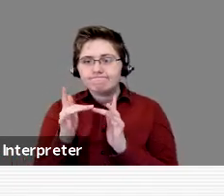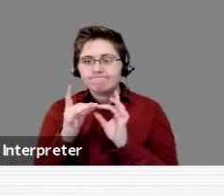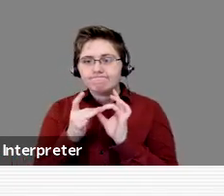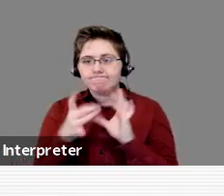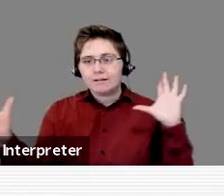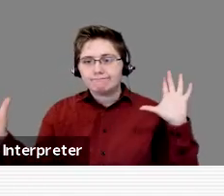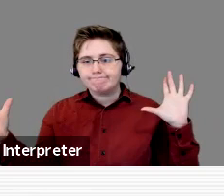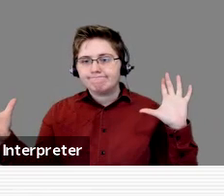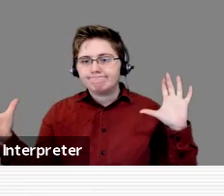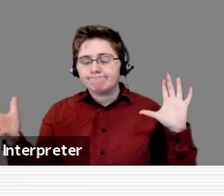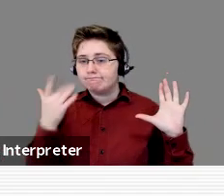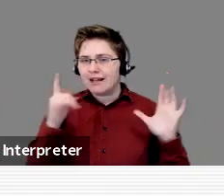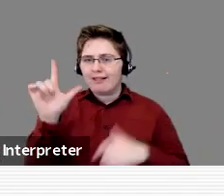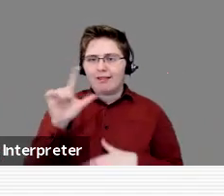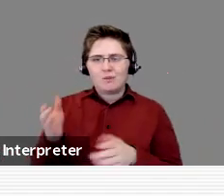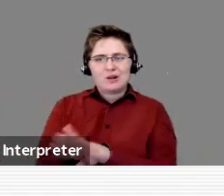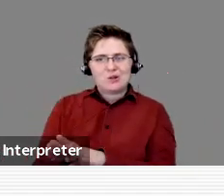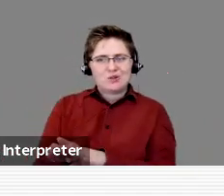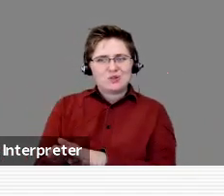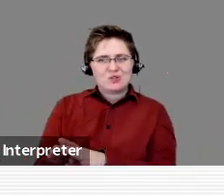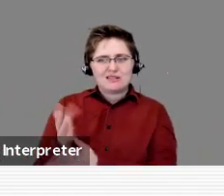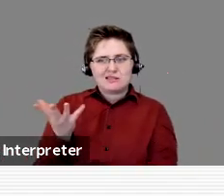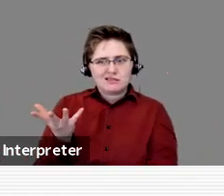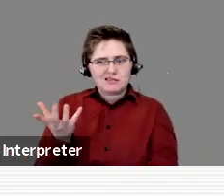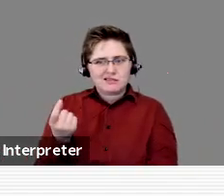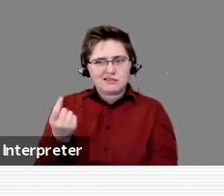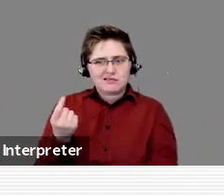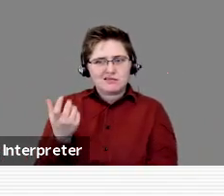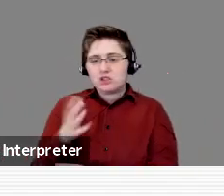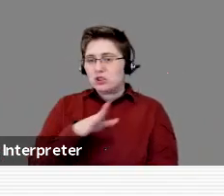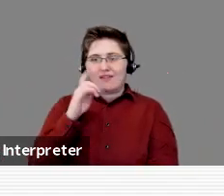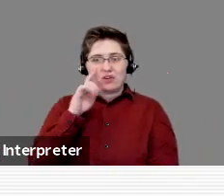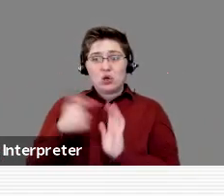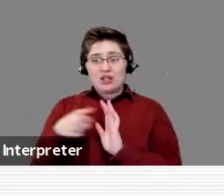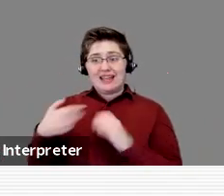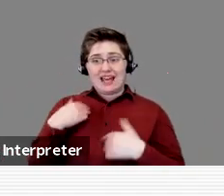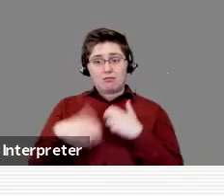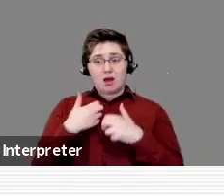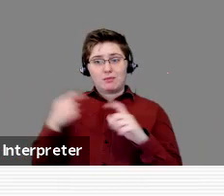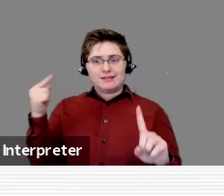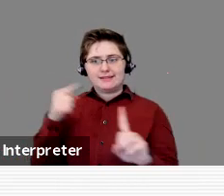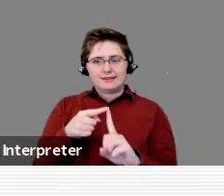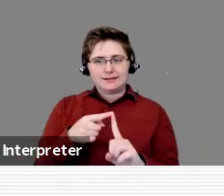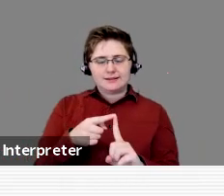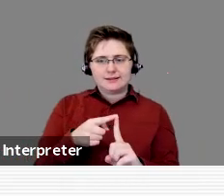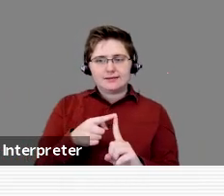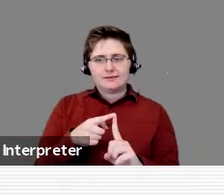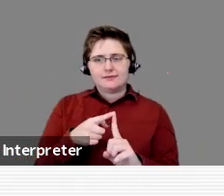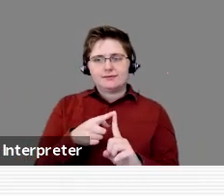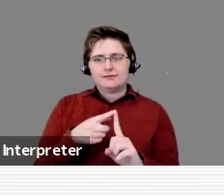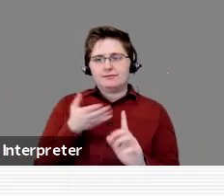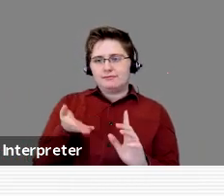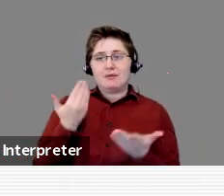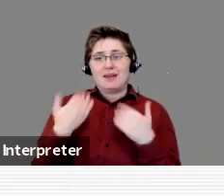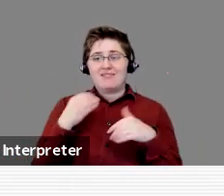their internet because libraries are closed, right? And so you may have never noticed that they had a problem connecting to internet, or that they had